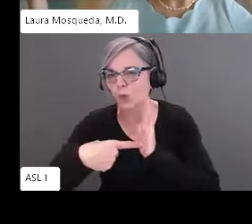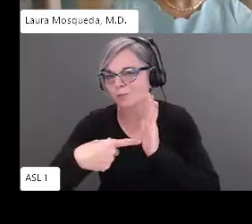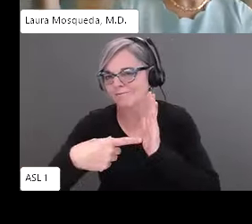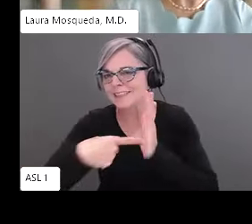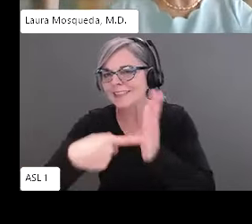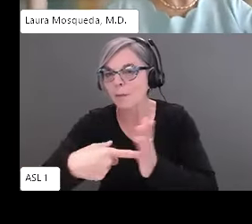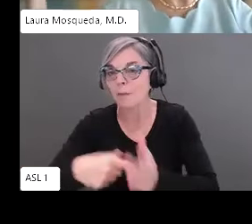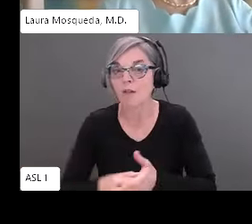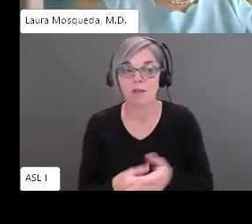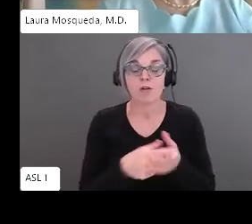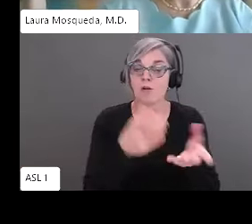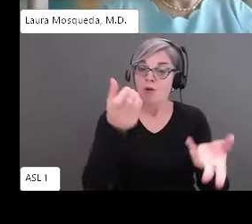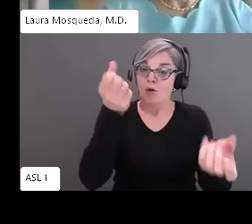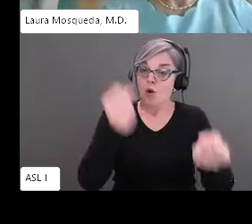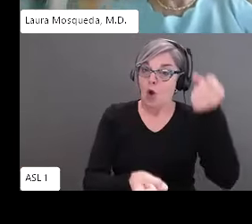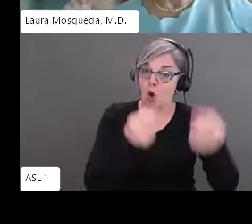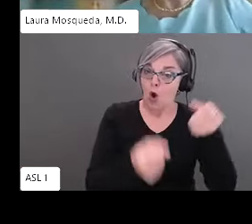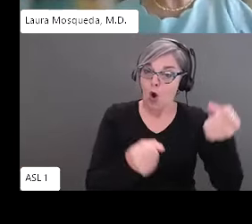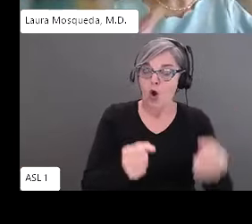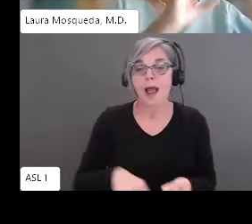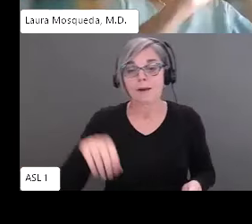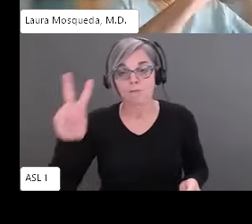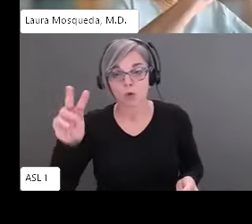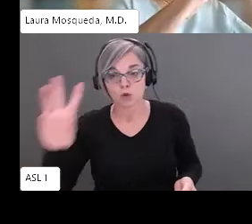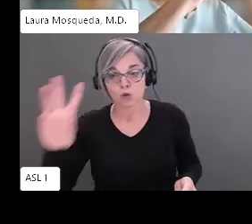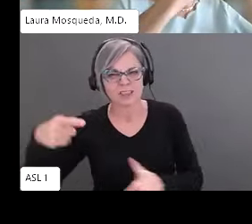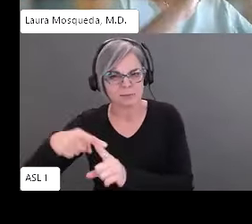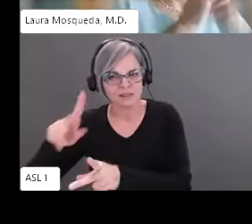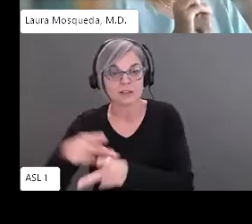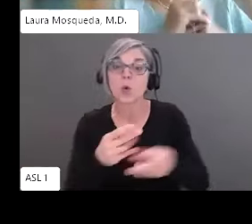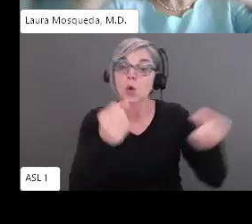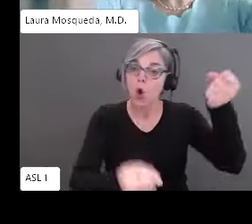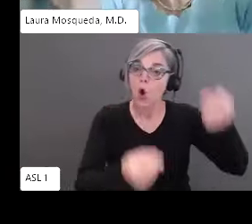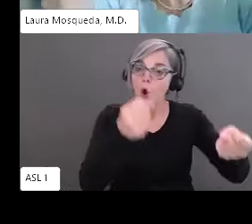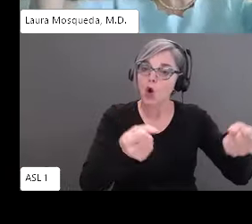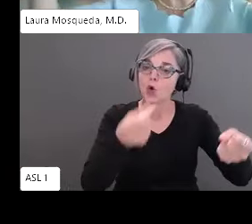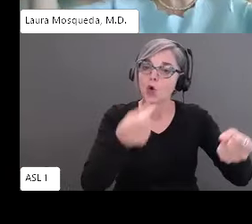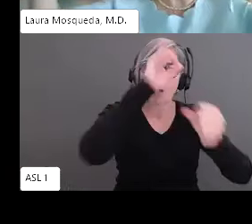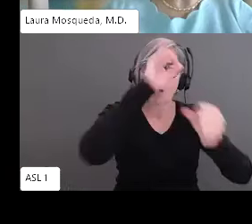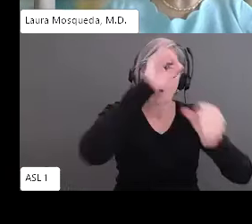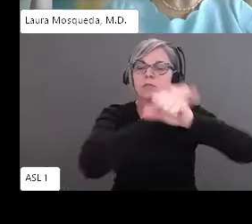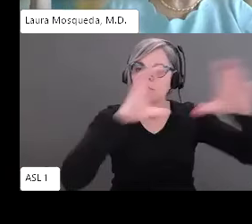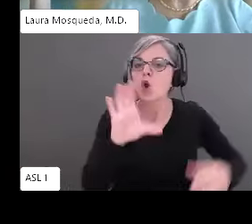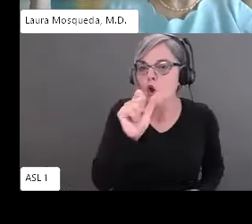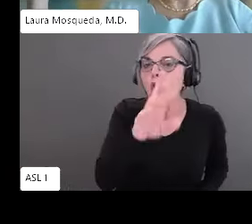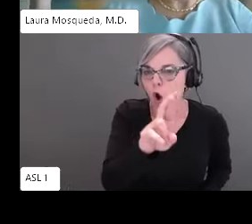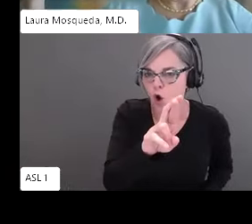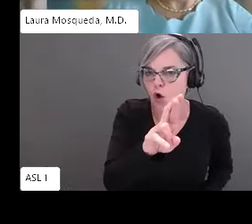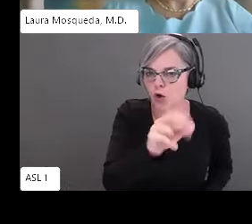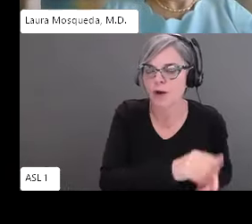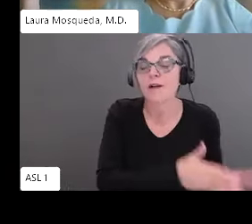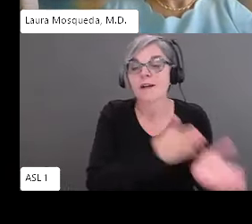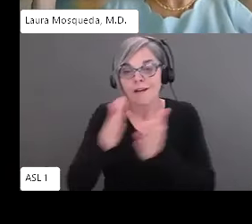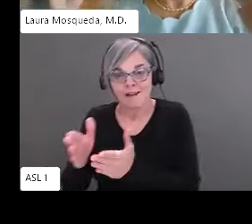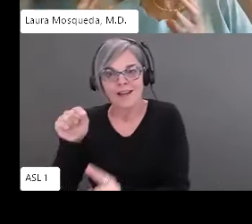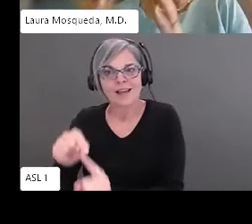and we all know what a car looks like. And a Volkswagen is a type of car. Dementia is an umbrella